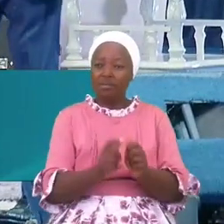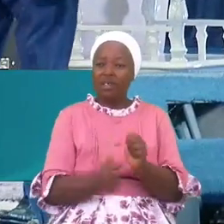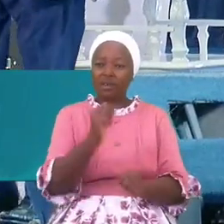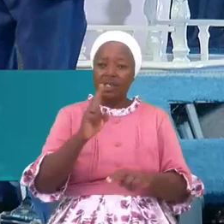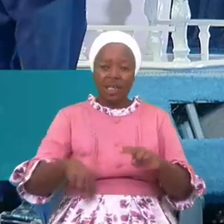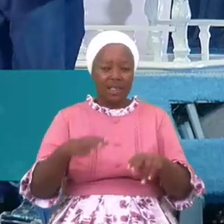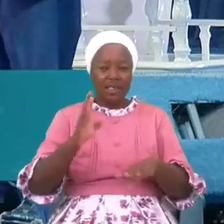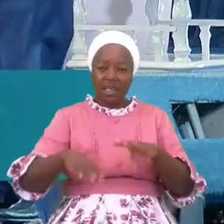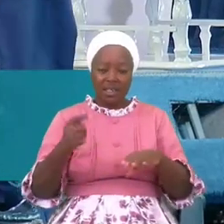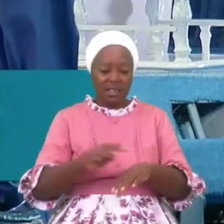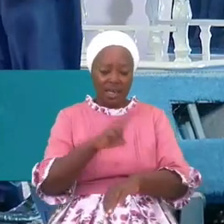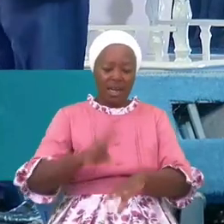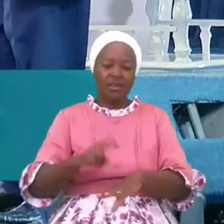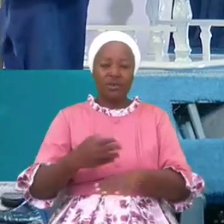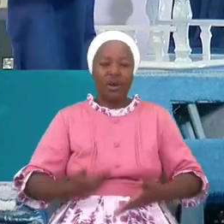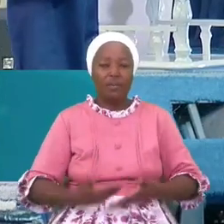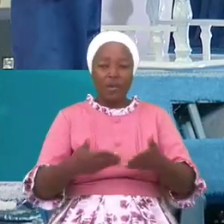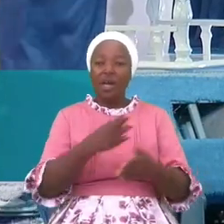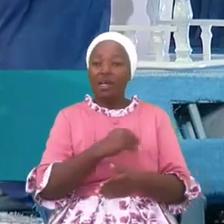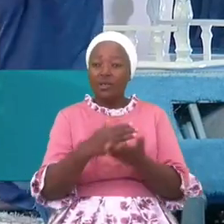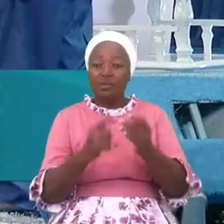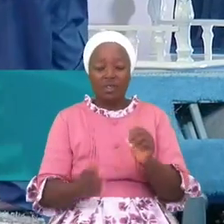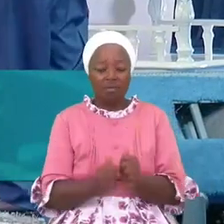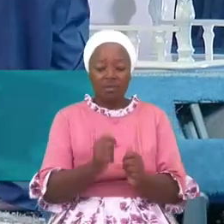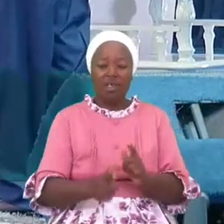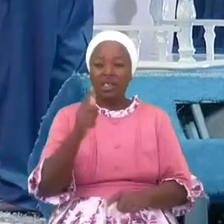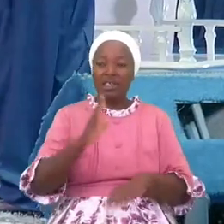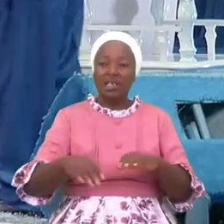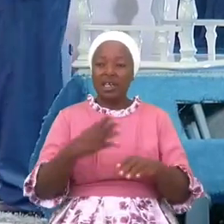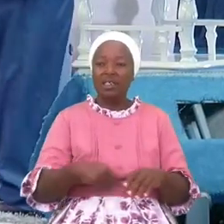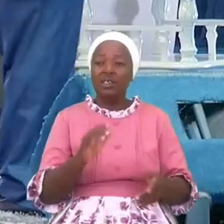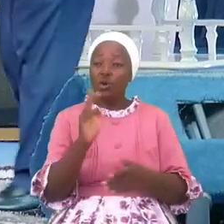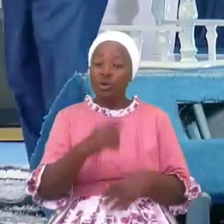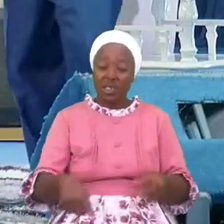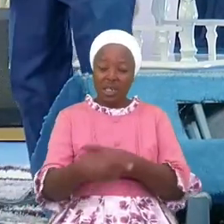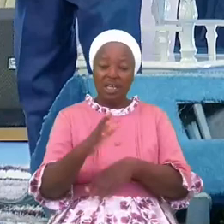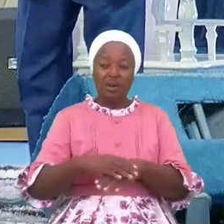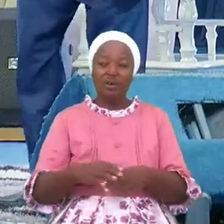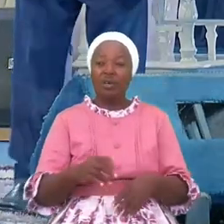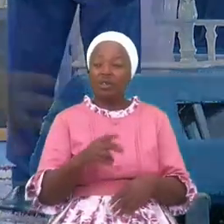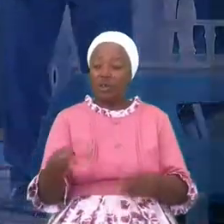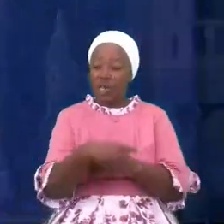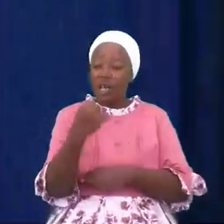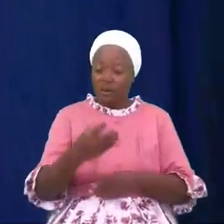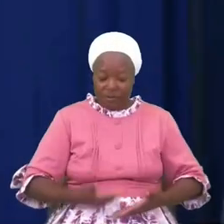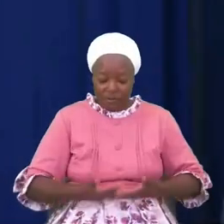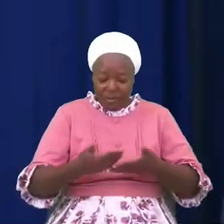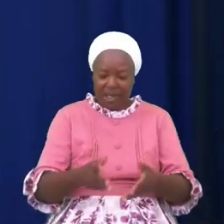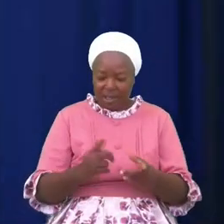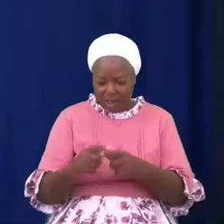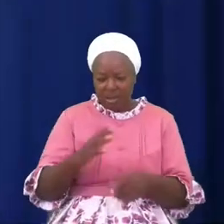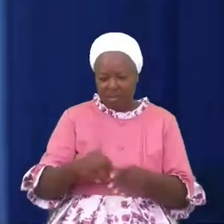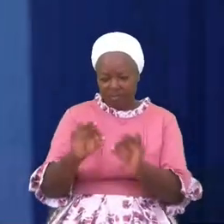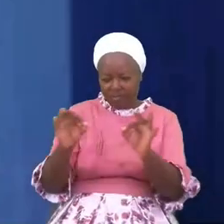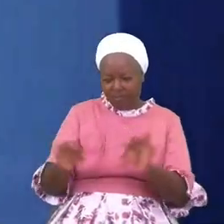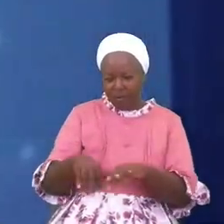of birth. You know, every time they want you to fill a form, either you're entering school or you are going to do a particular work, and they